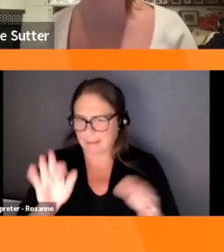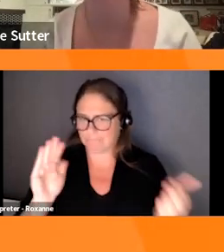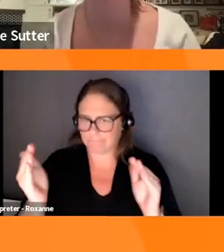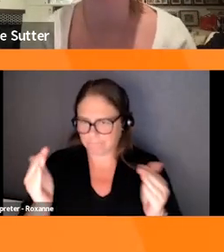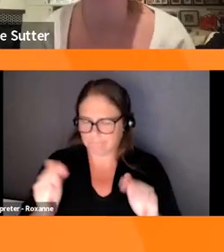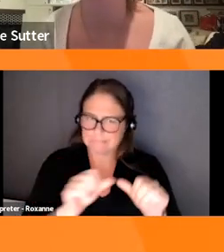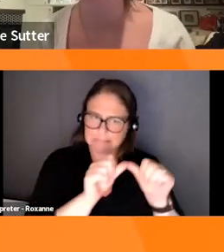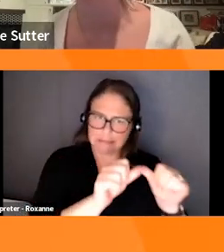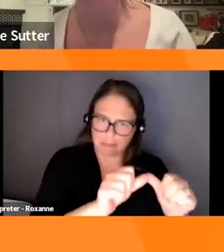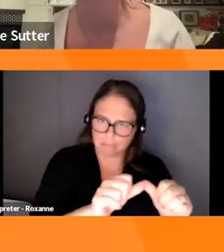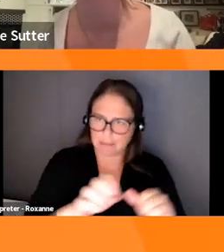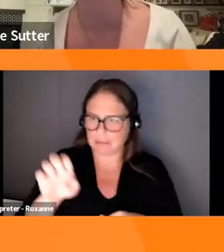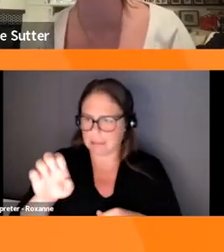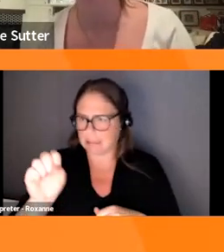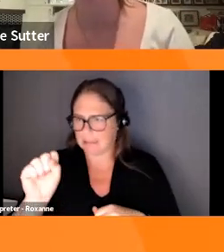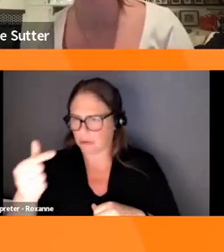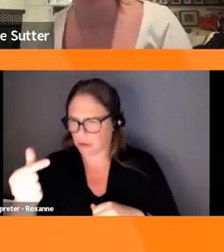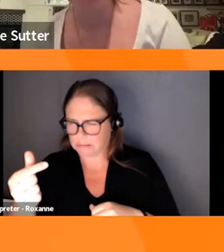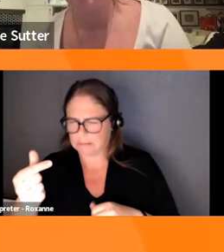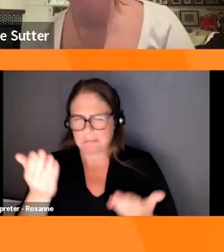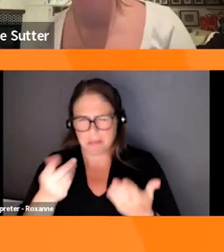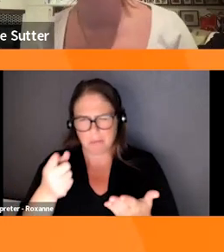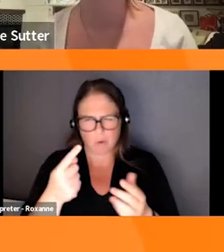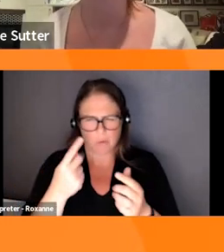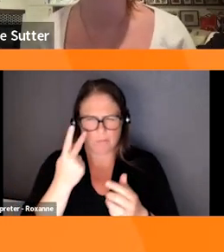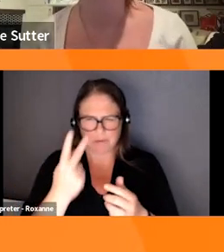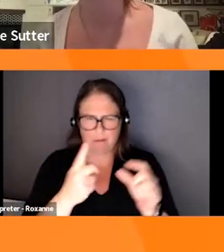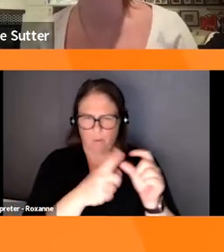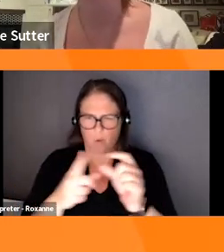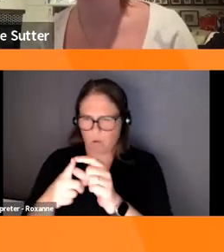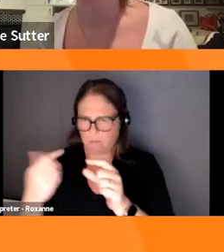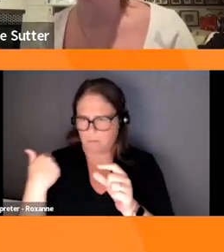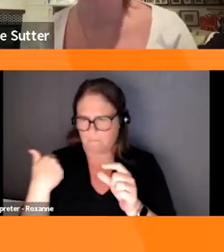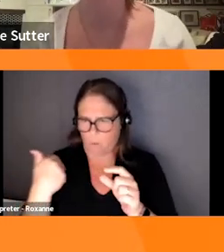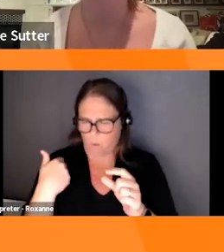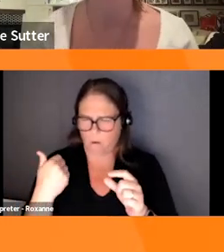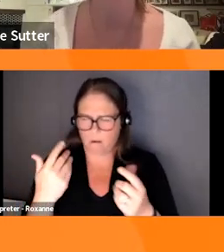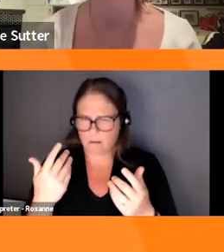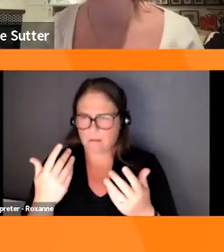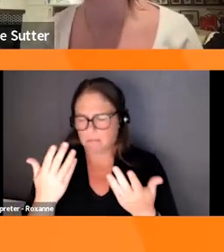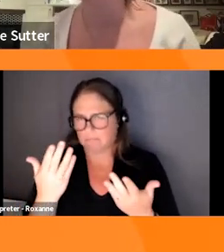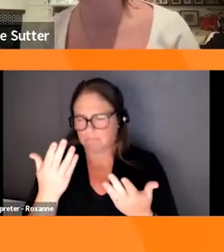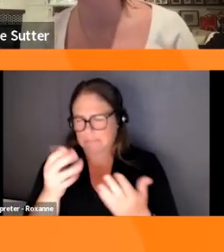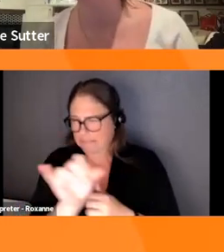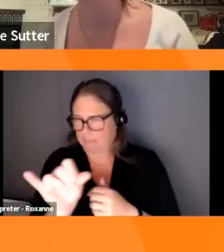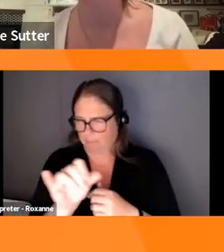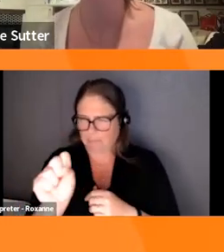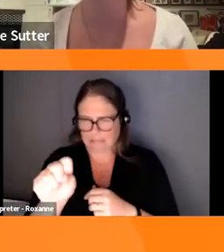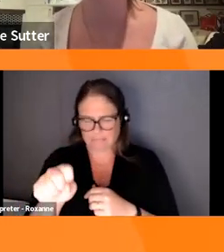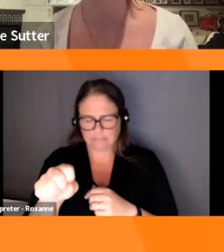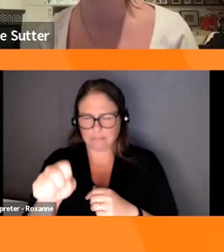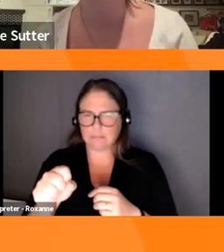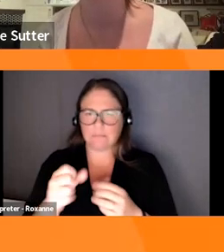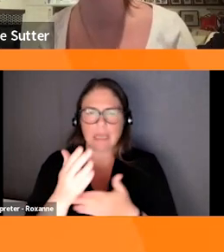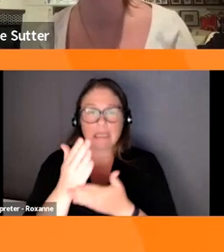the terms sustainability and ESG before. And while they are similar and some people or organizations